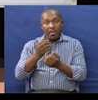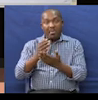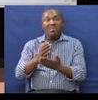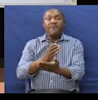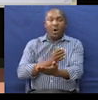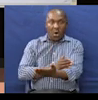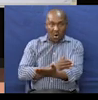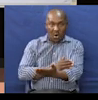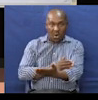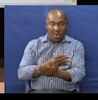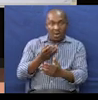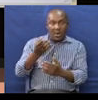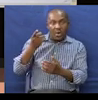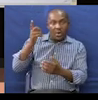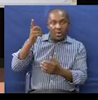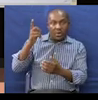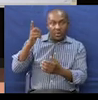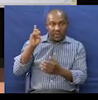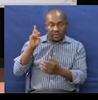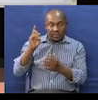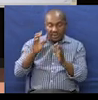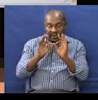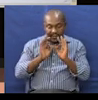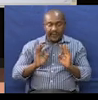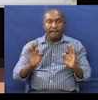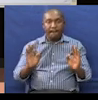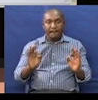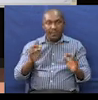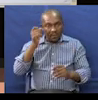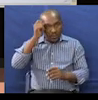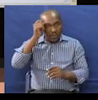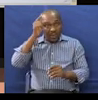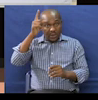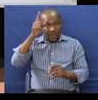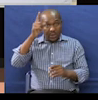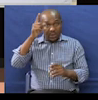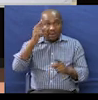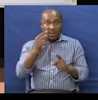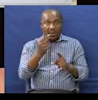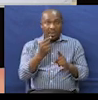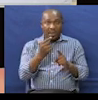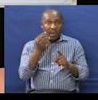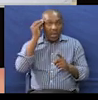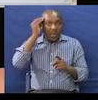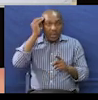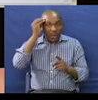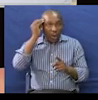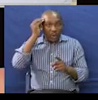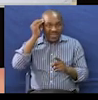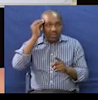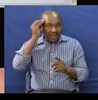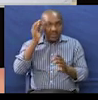us to understand some key concepts. And one of the concepts is